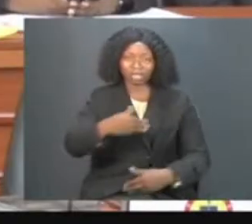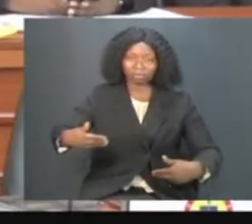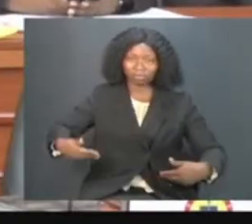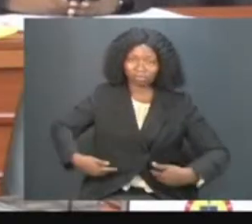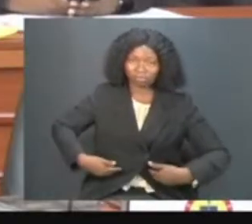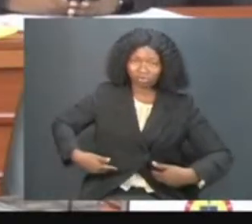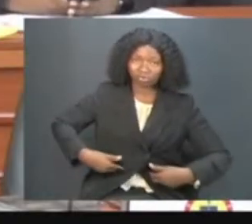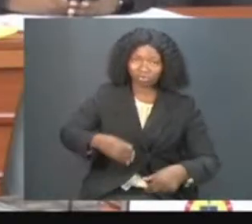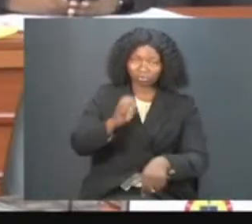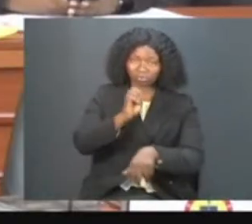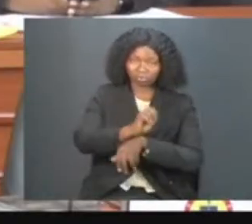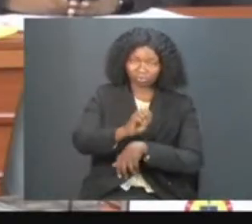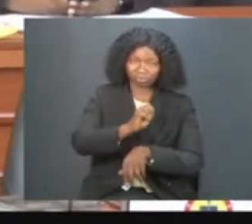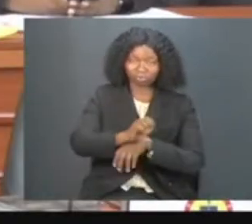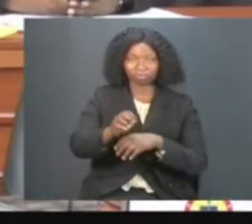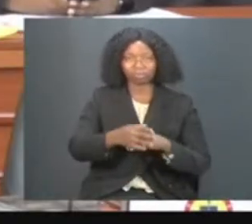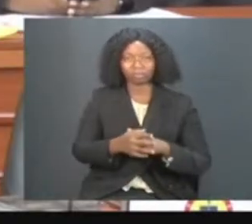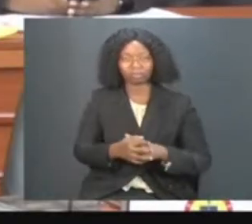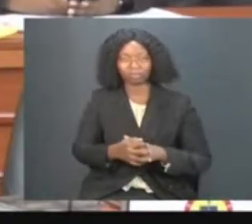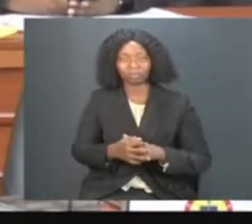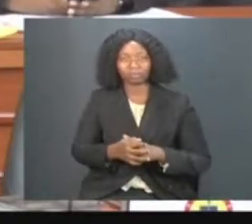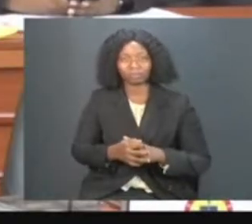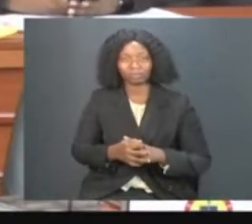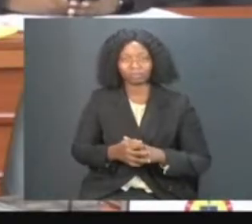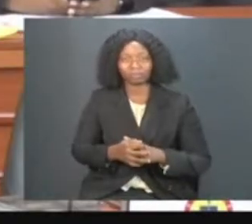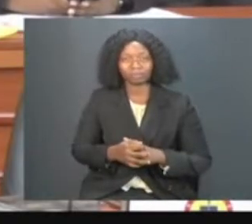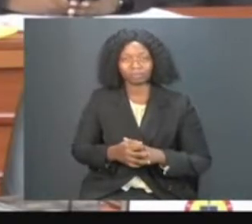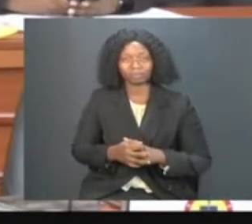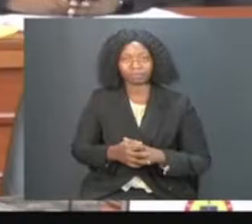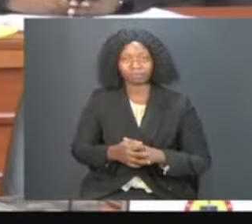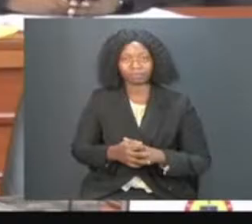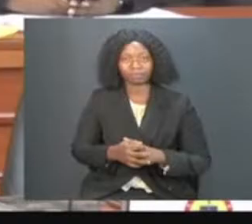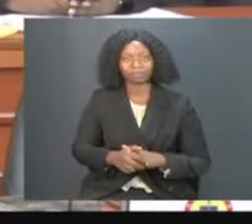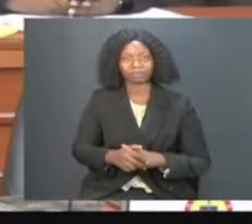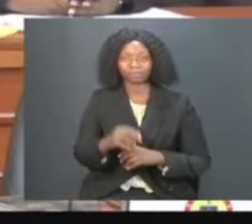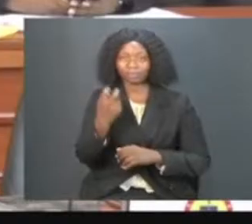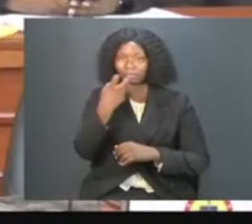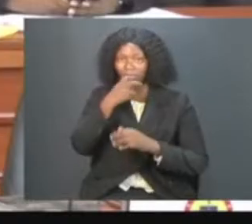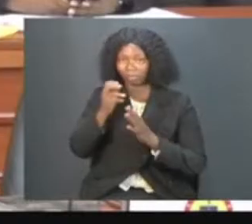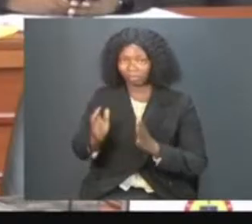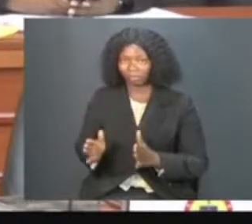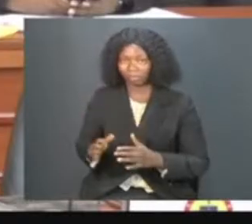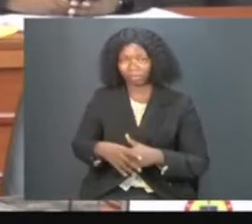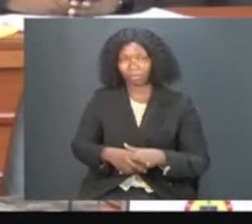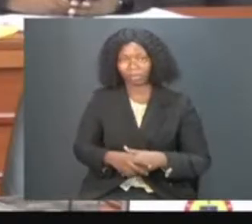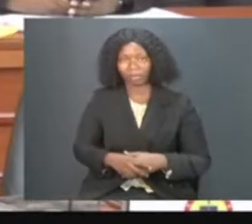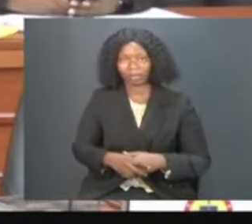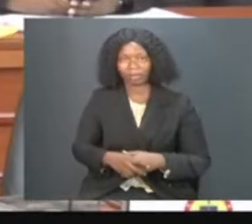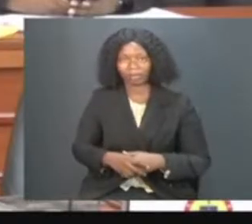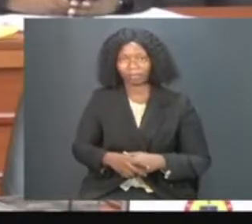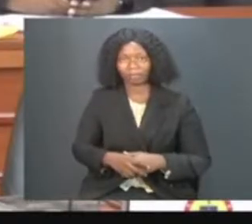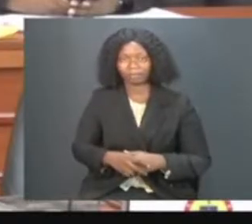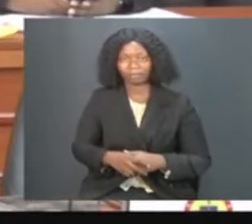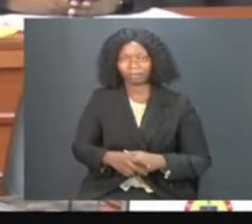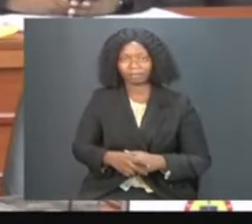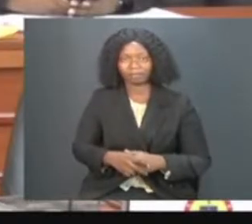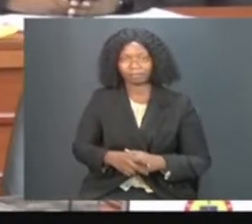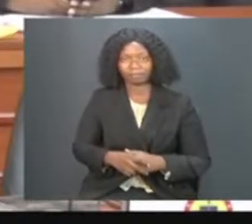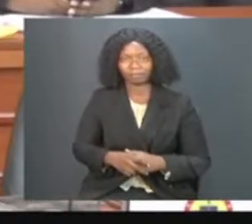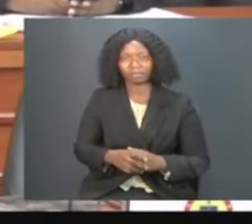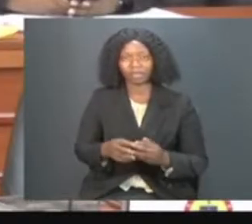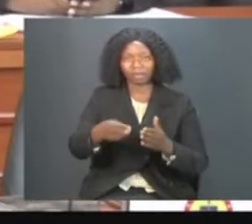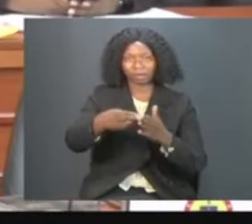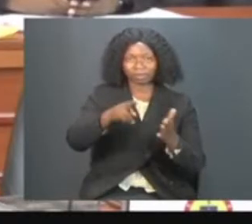Employment, or the Youth Ministry for Youth. So, Mr. Speaker, the Secretariat, according to the